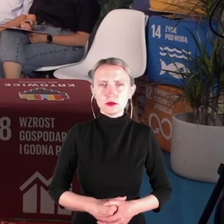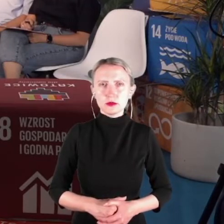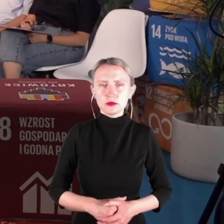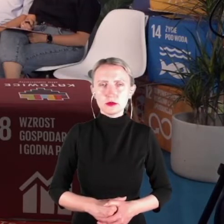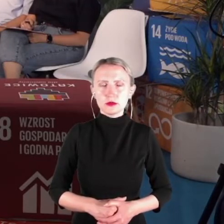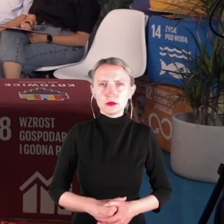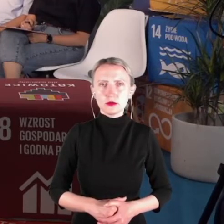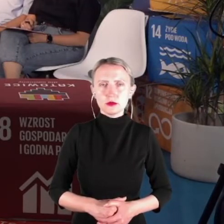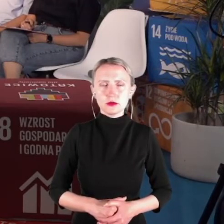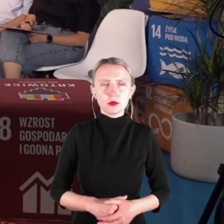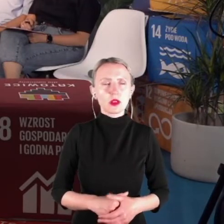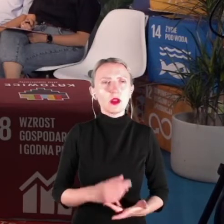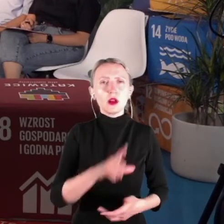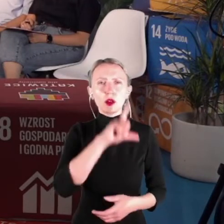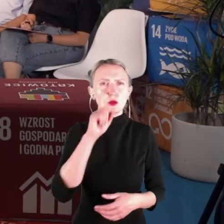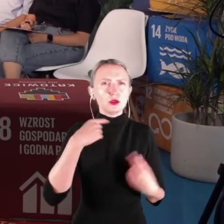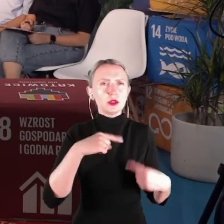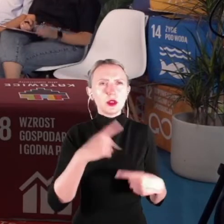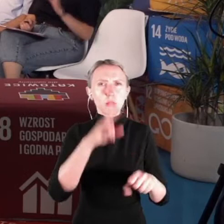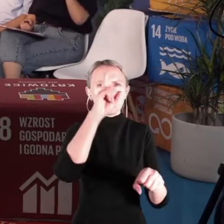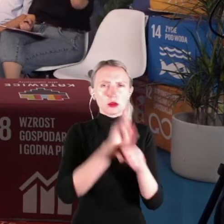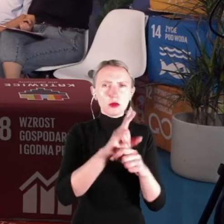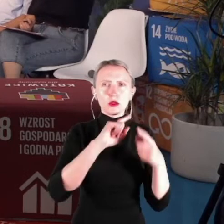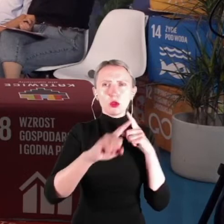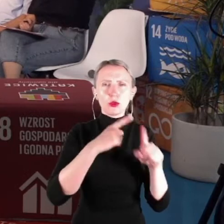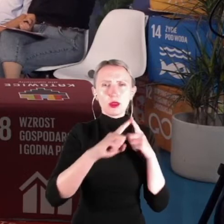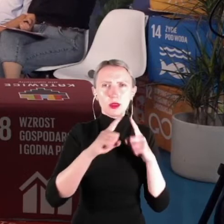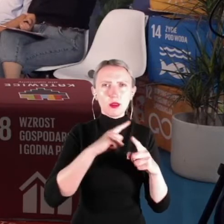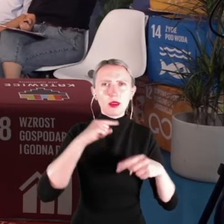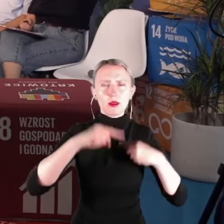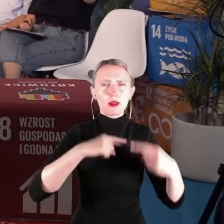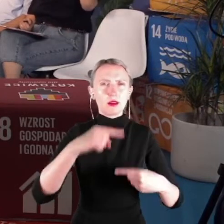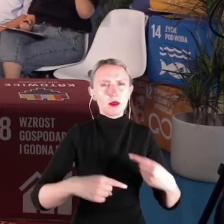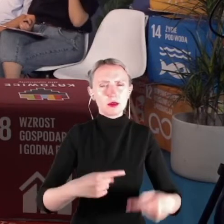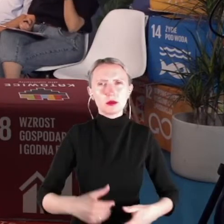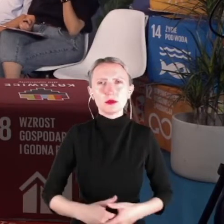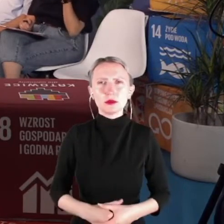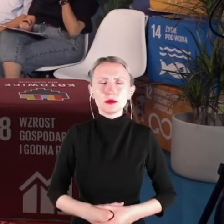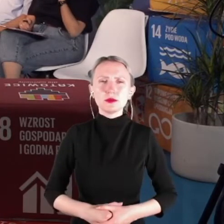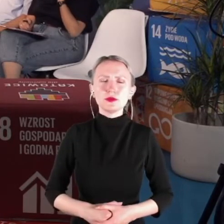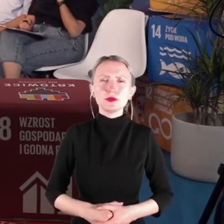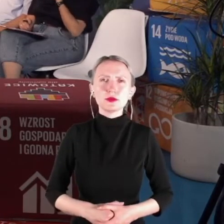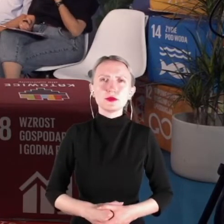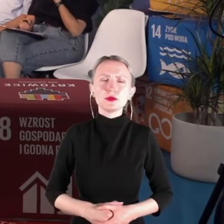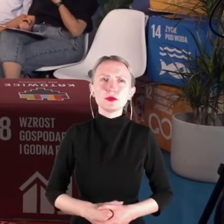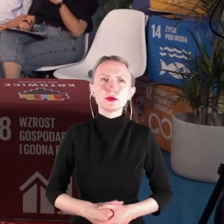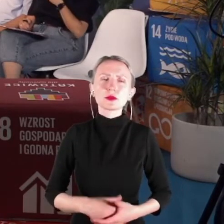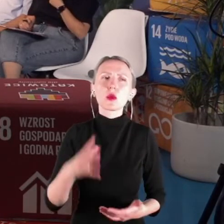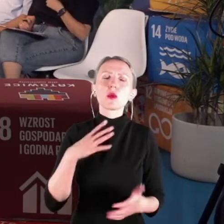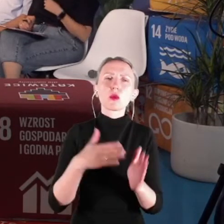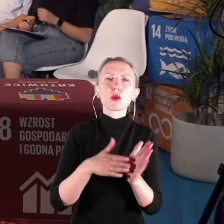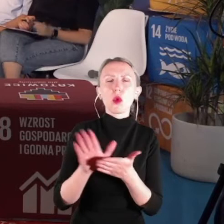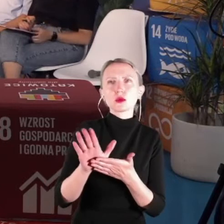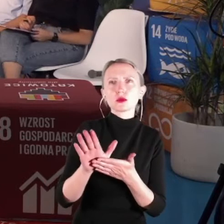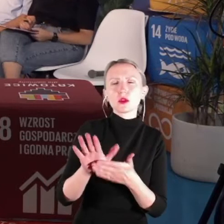traditional parties. So this is where we started. Also, the format is quite similar to some